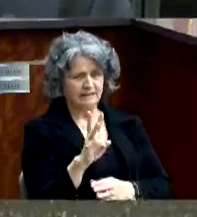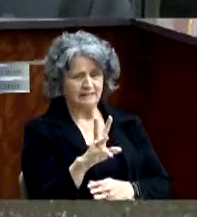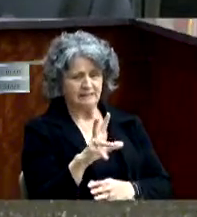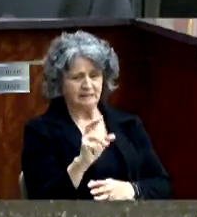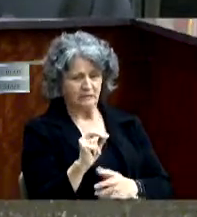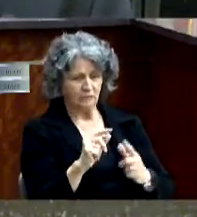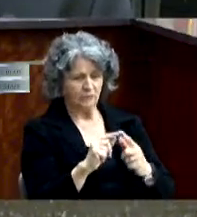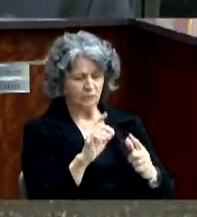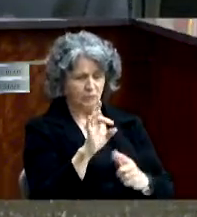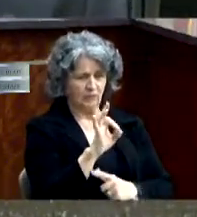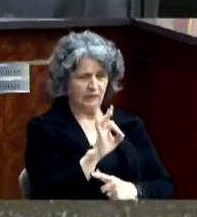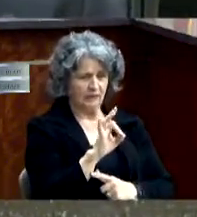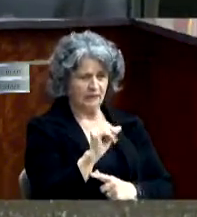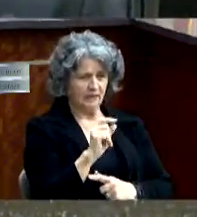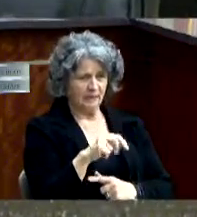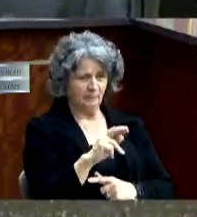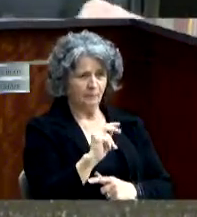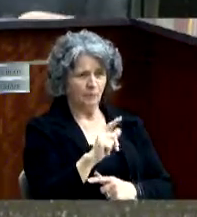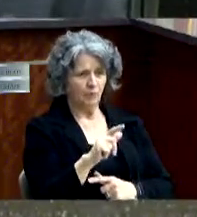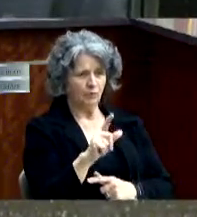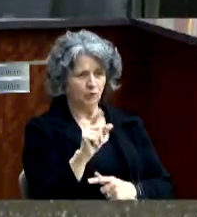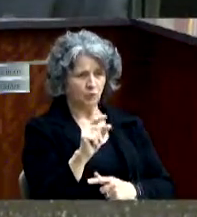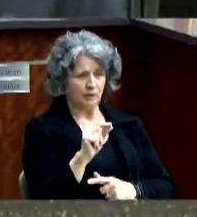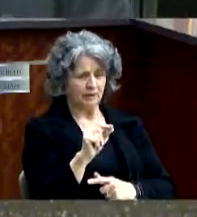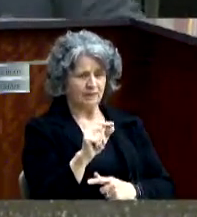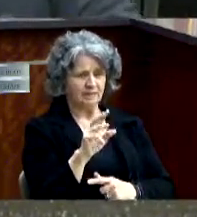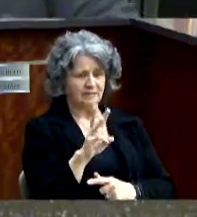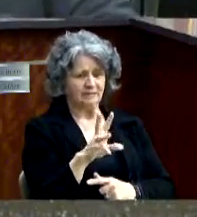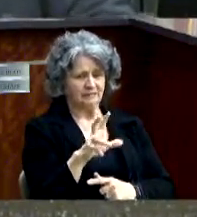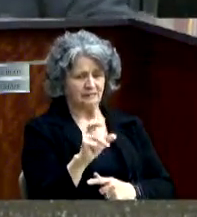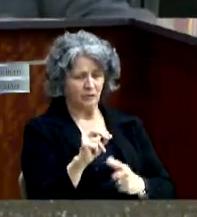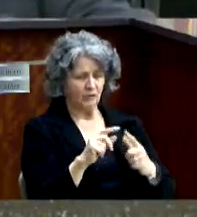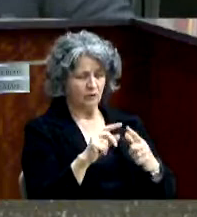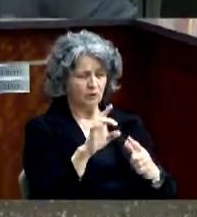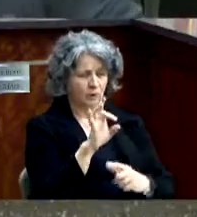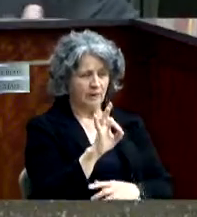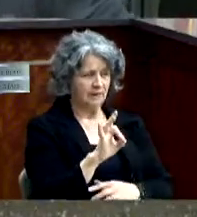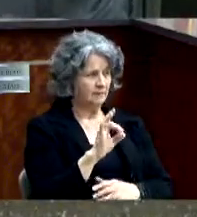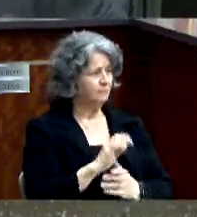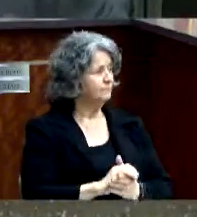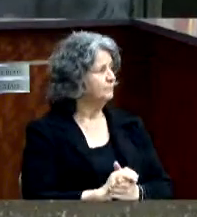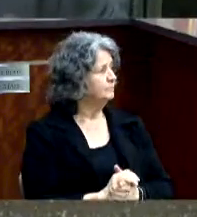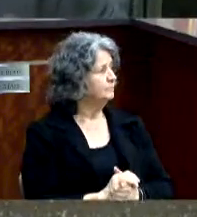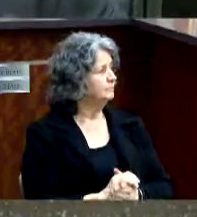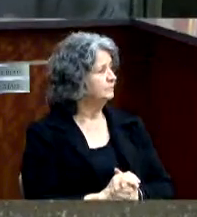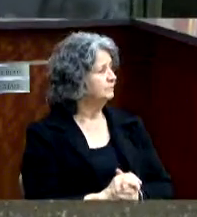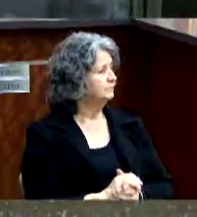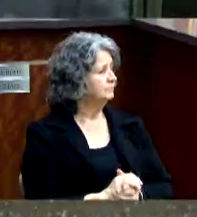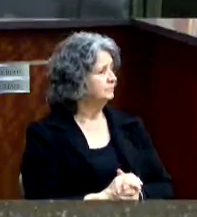April the 20th from 6:30 to 8. I think.